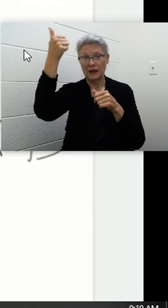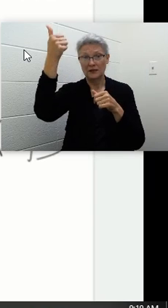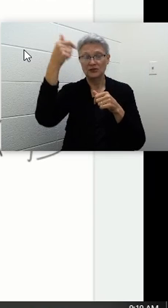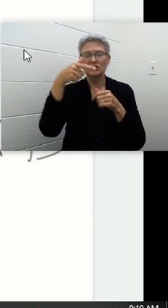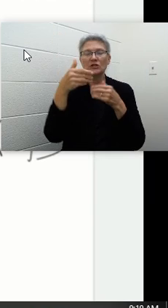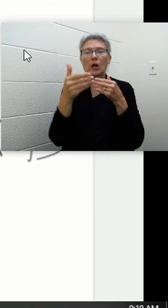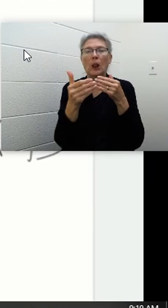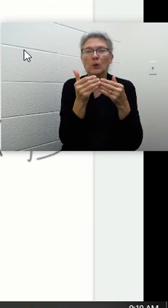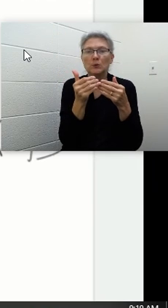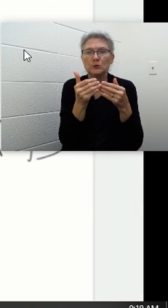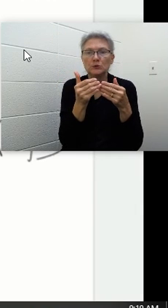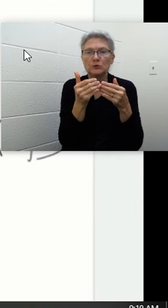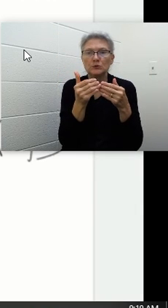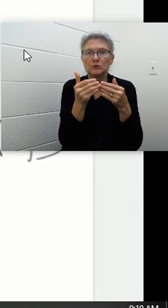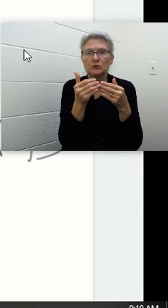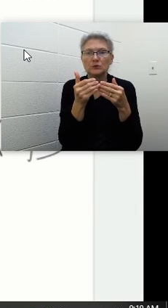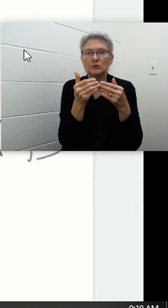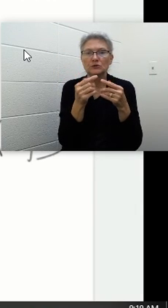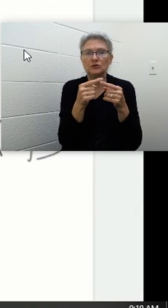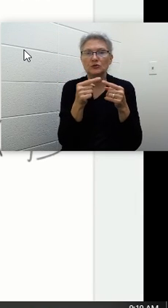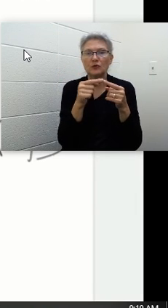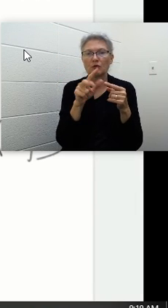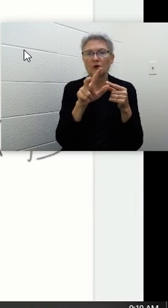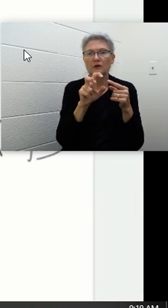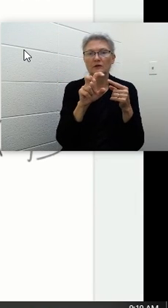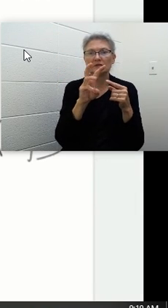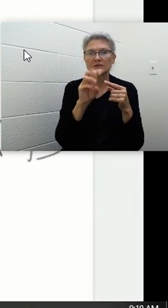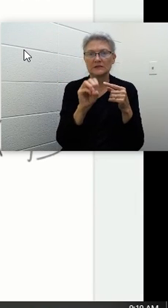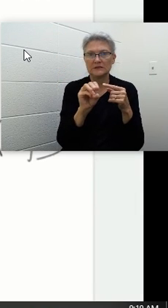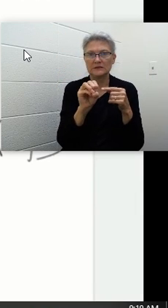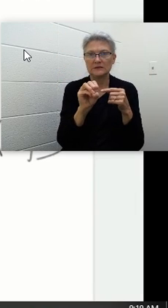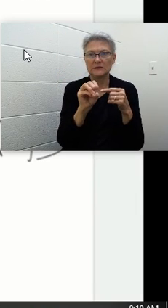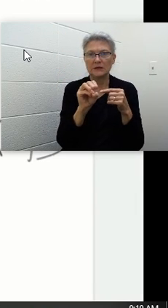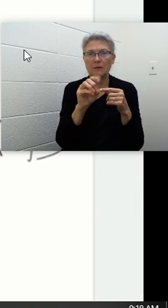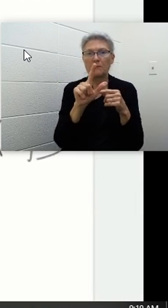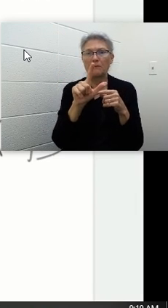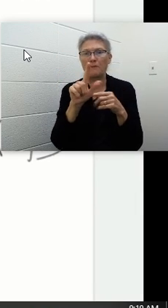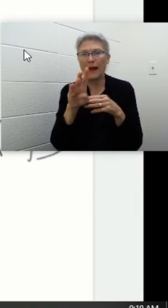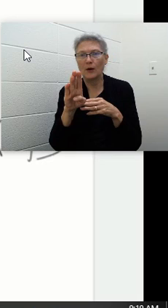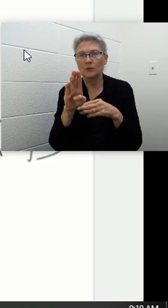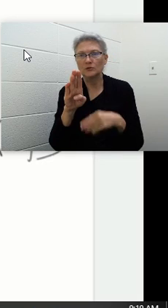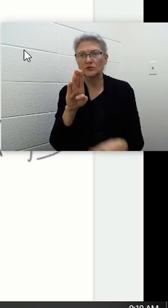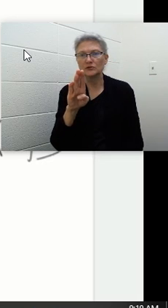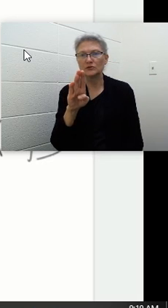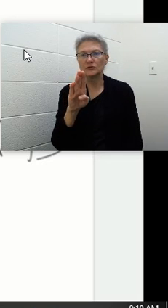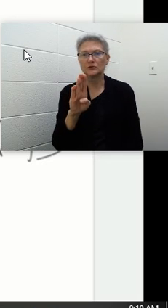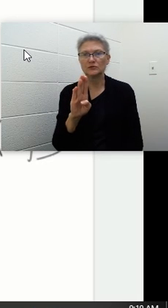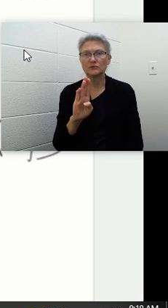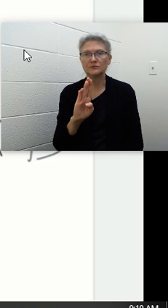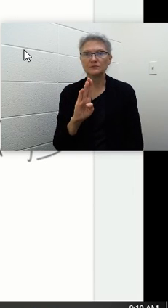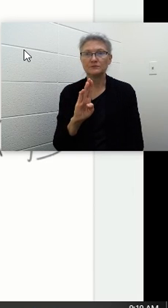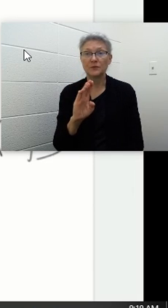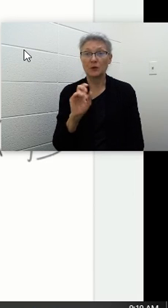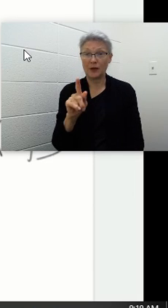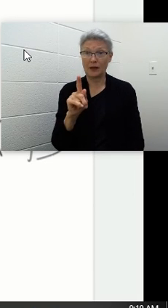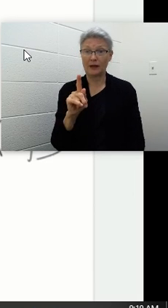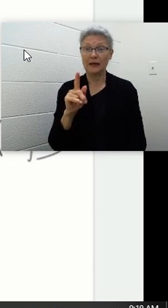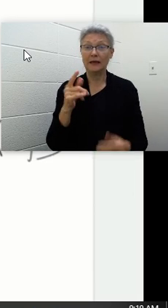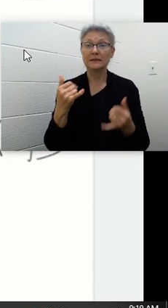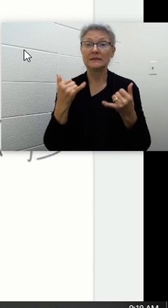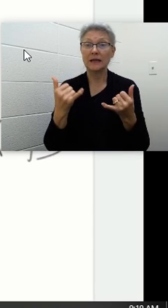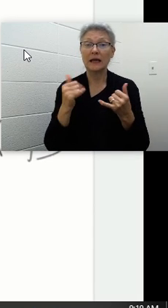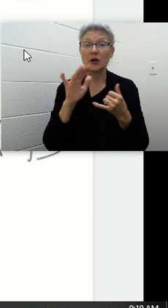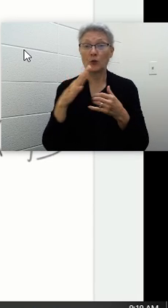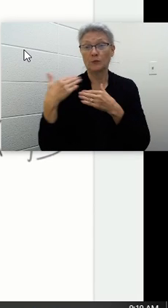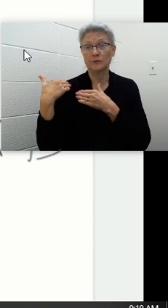very close to 360 pounds. All right, you guys, today